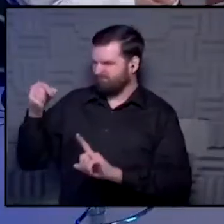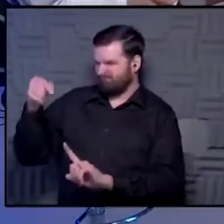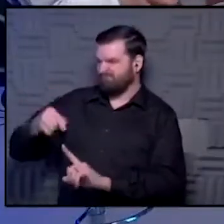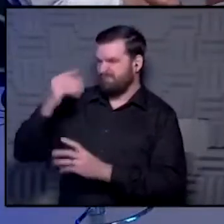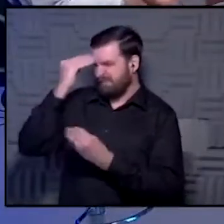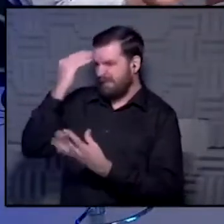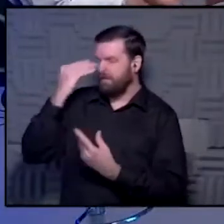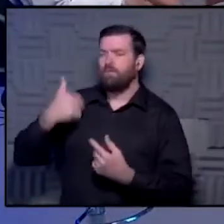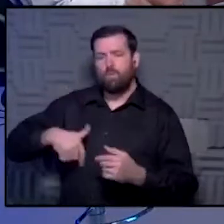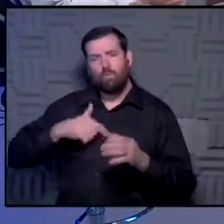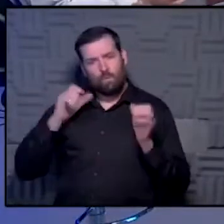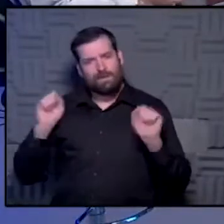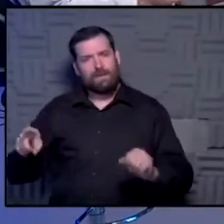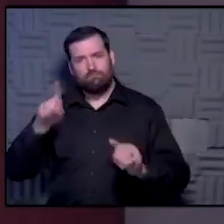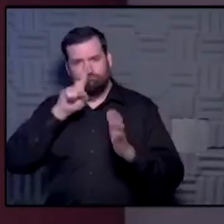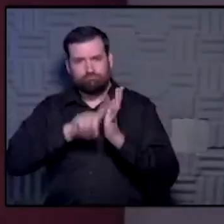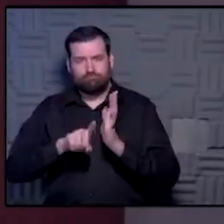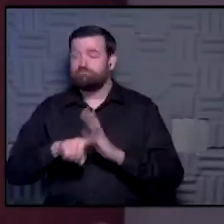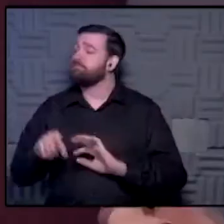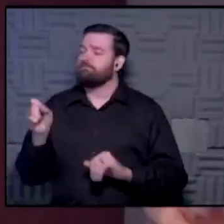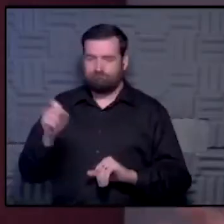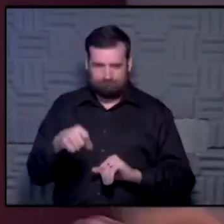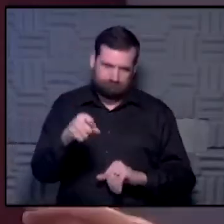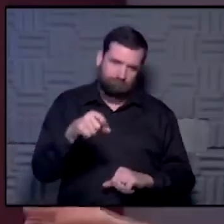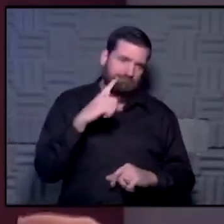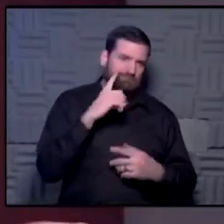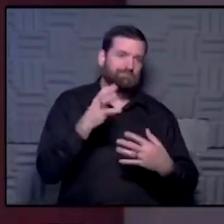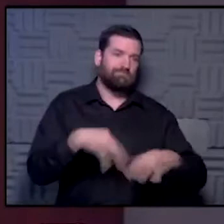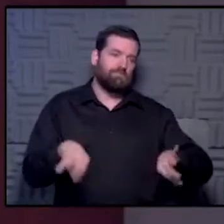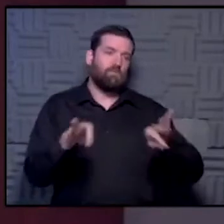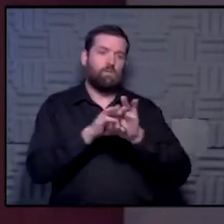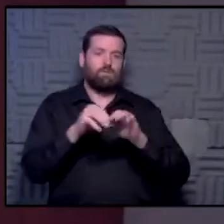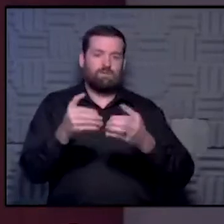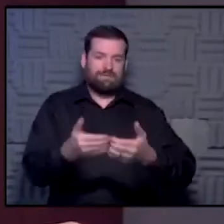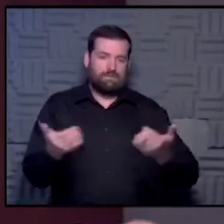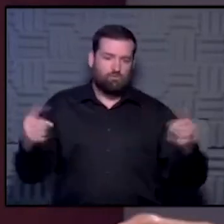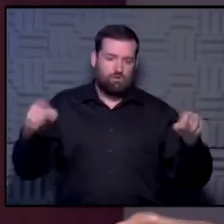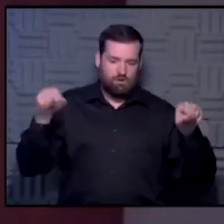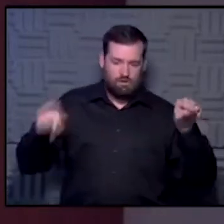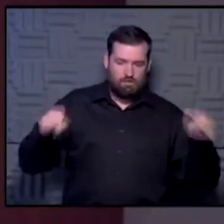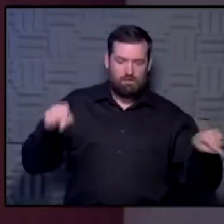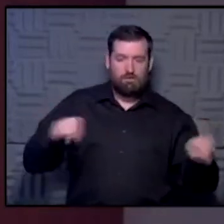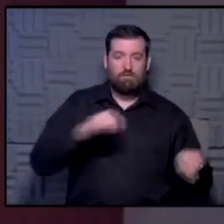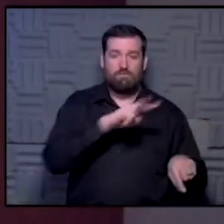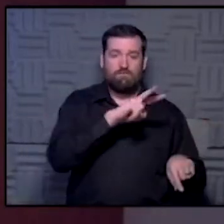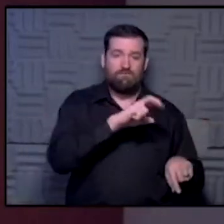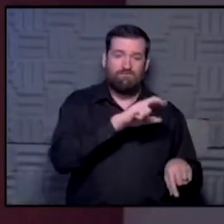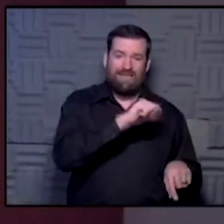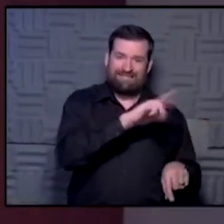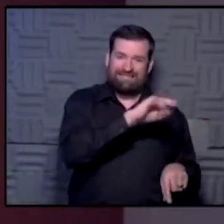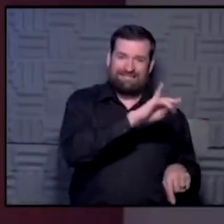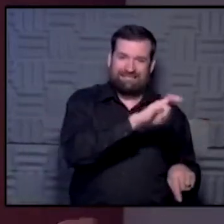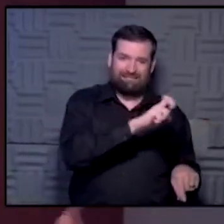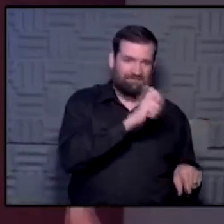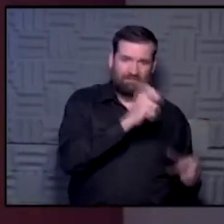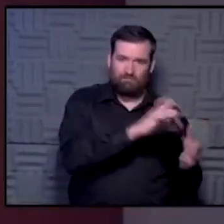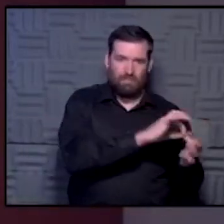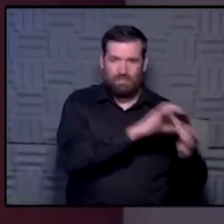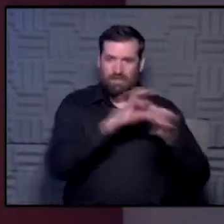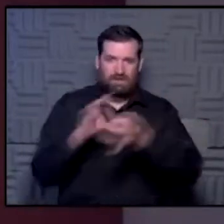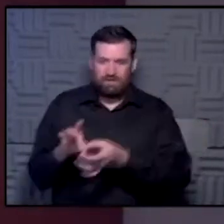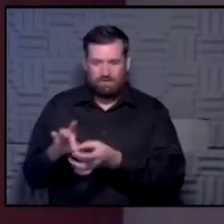examine. Mm-hmm. Yeah, absolutely. And I do think it was important that you separate that these vaccine trials really have nothing to do